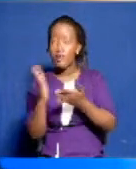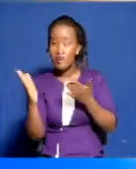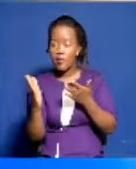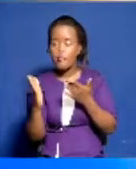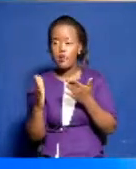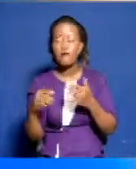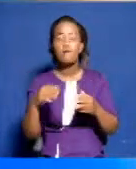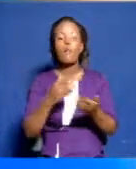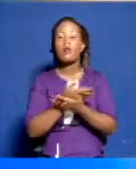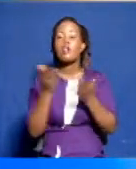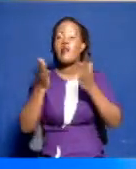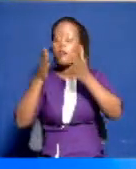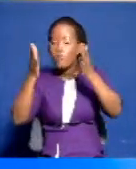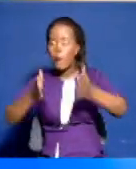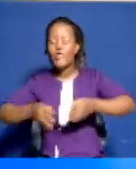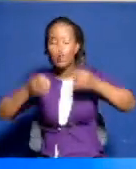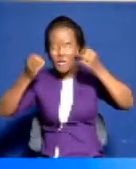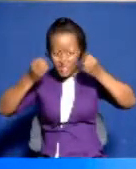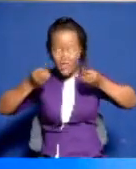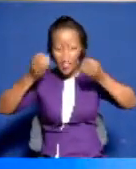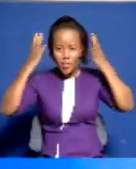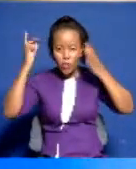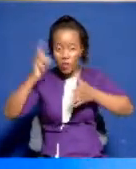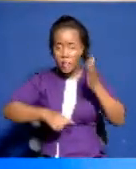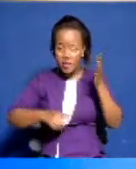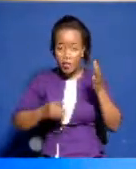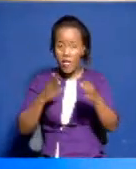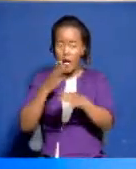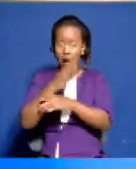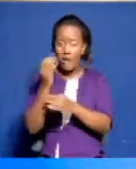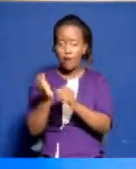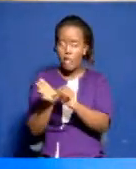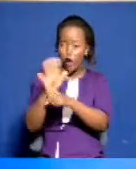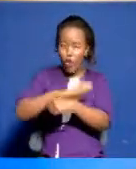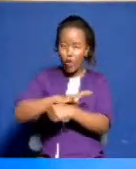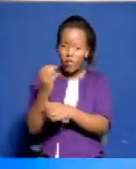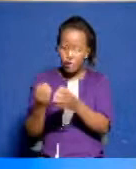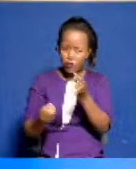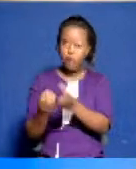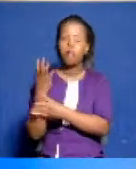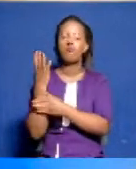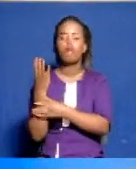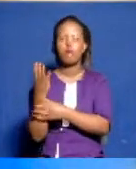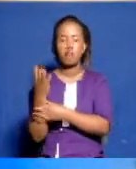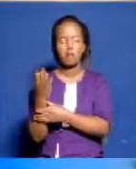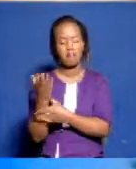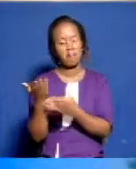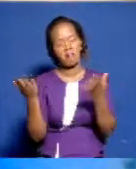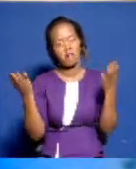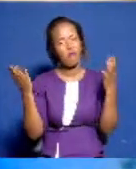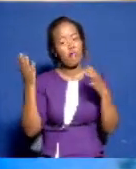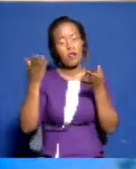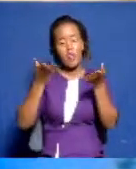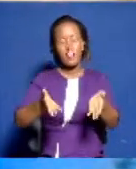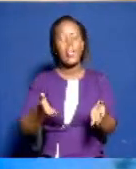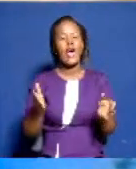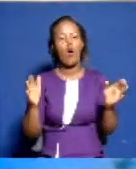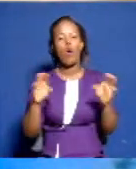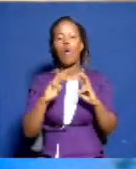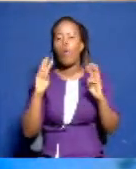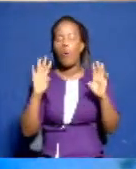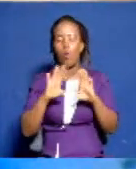Everybody had realized since COVID-19, the time has changed, the world has